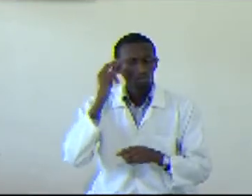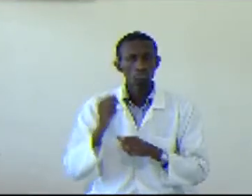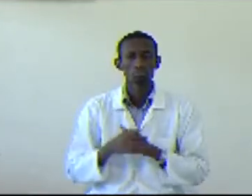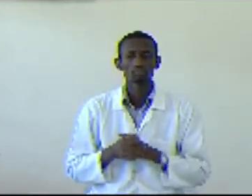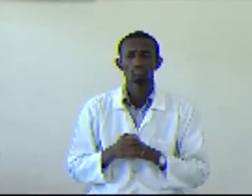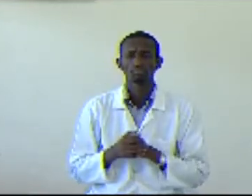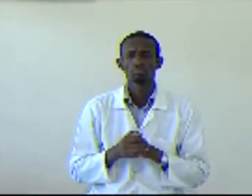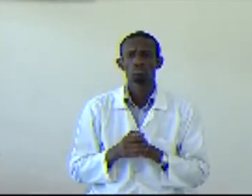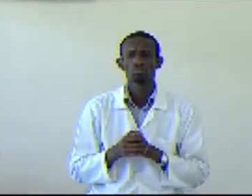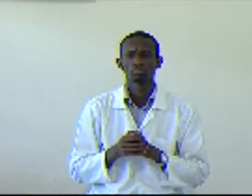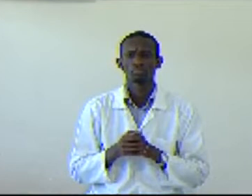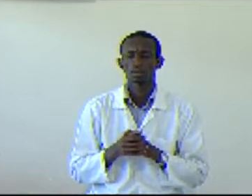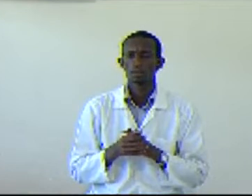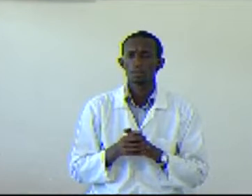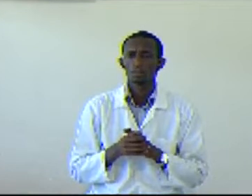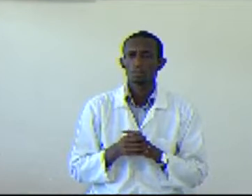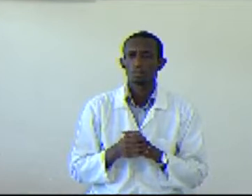have internal